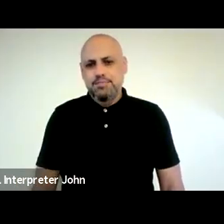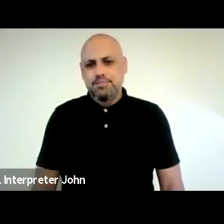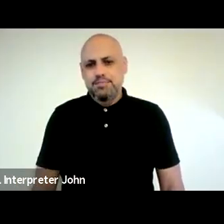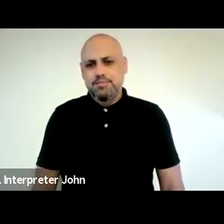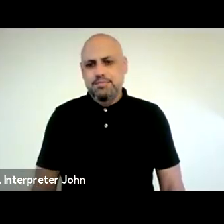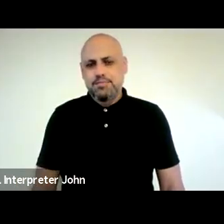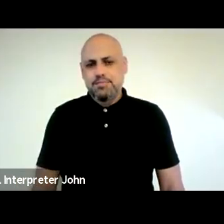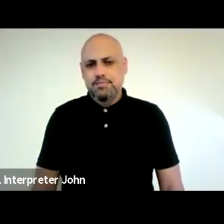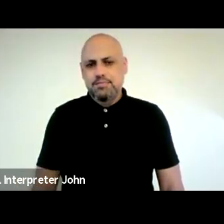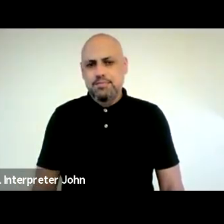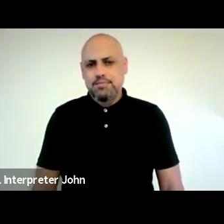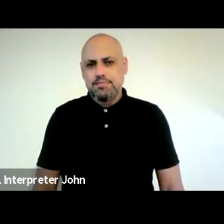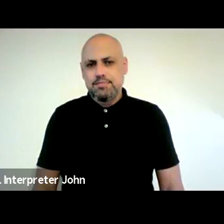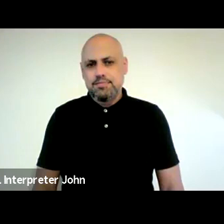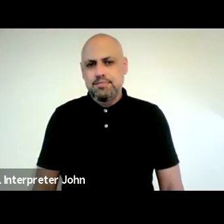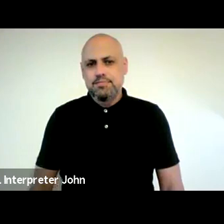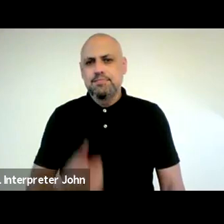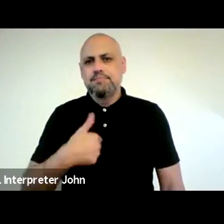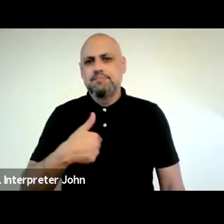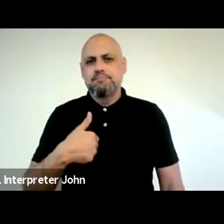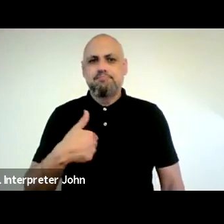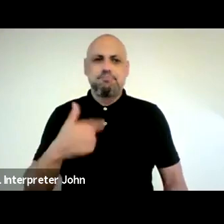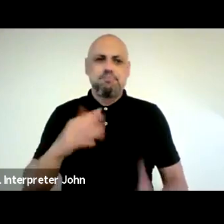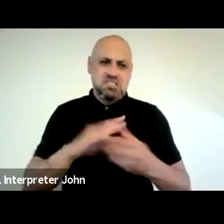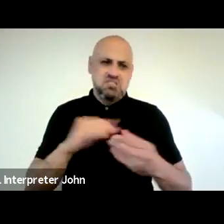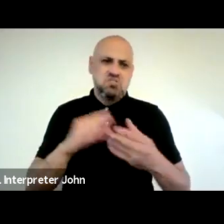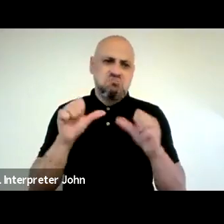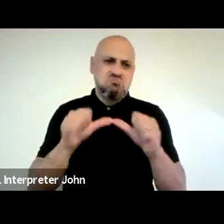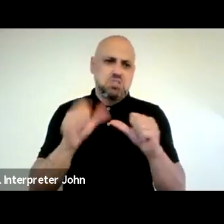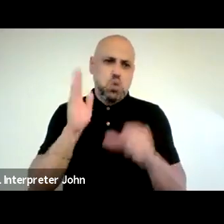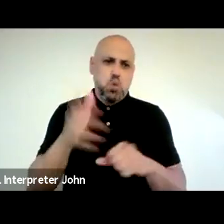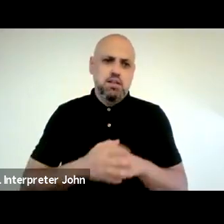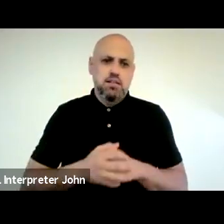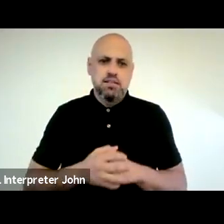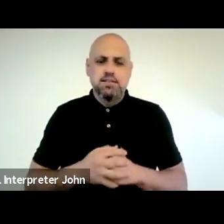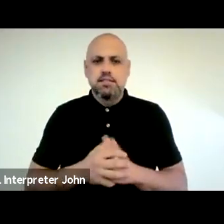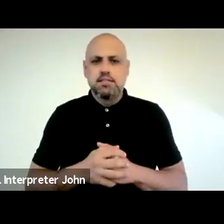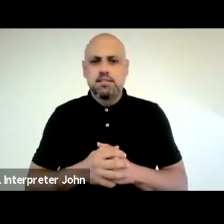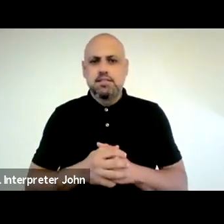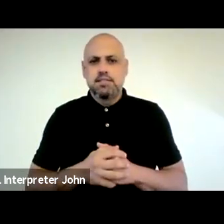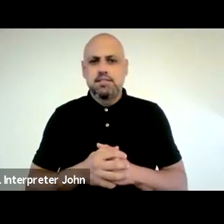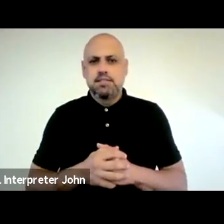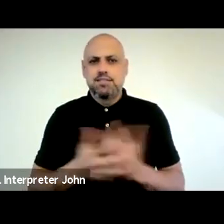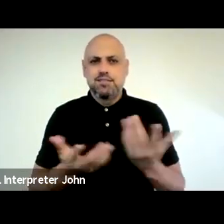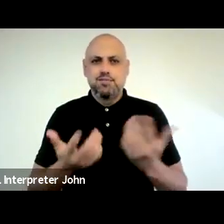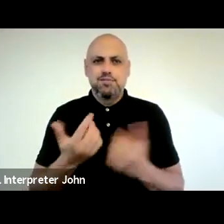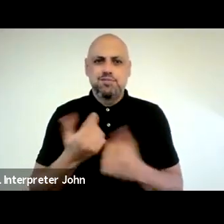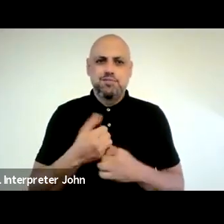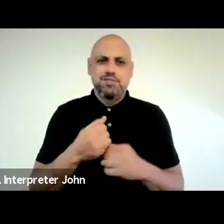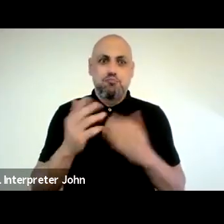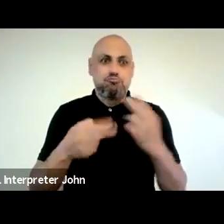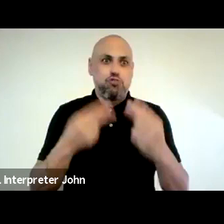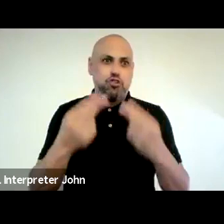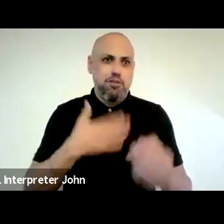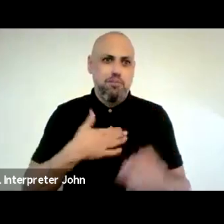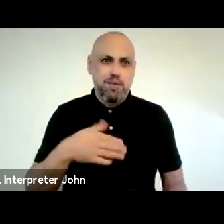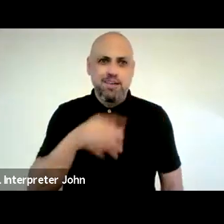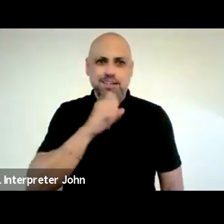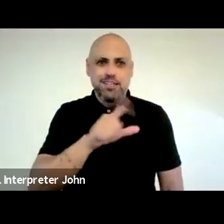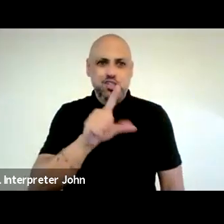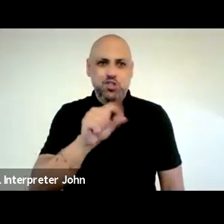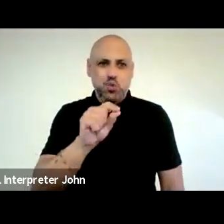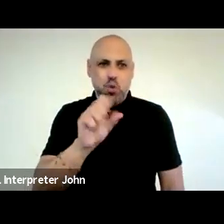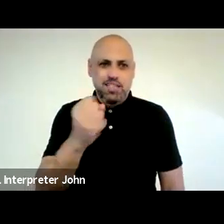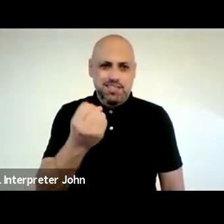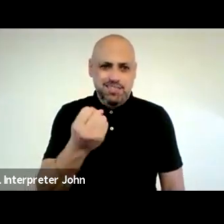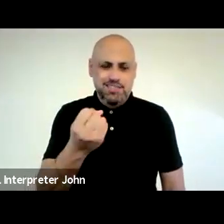So I'm going to pick back up with my story. I kind of brought you through my 20s here, and now I